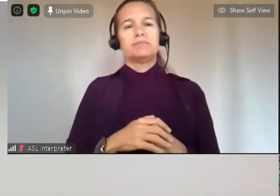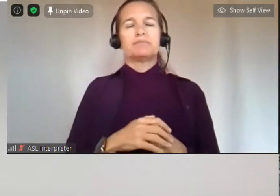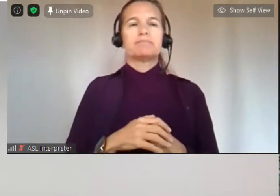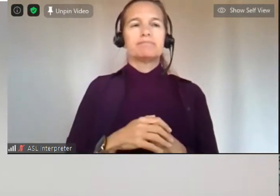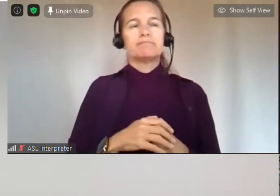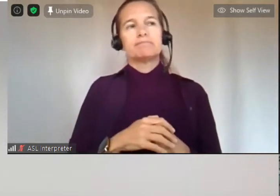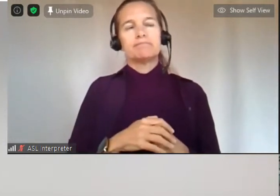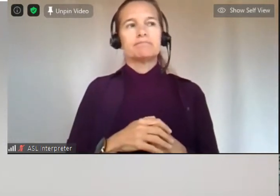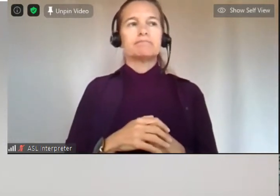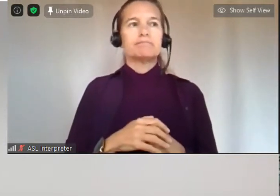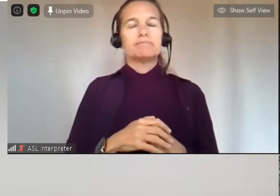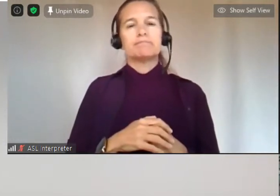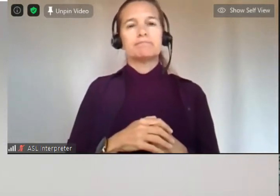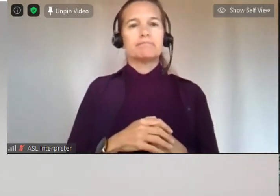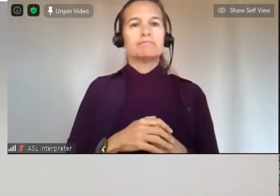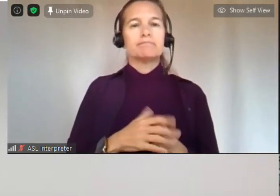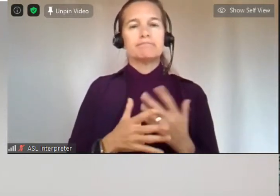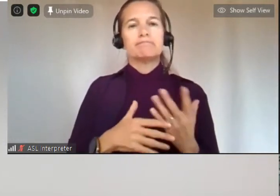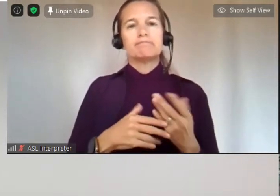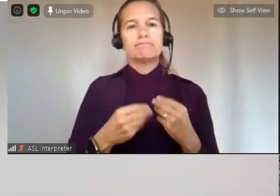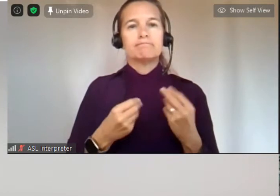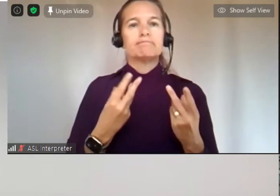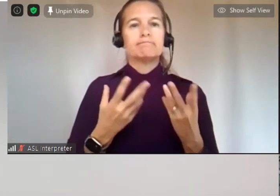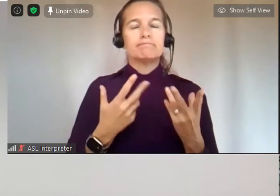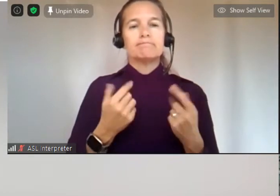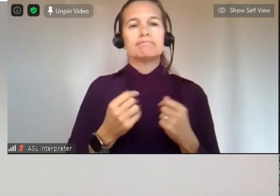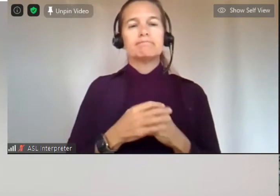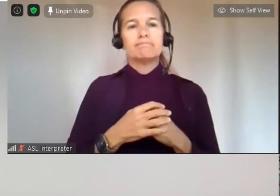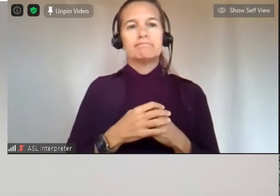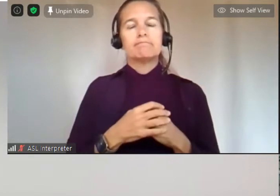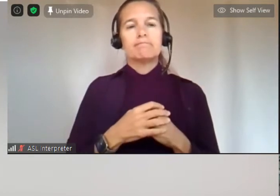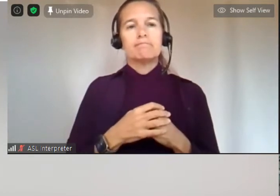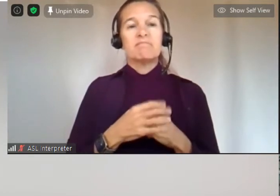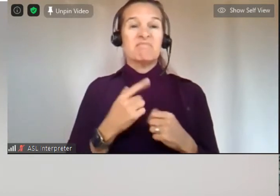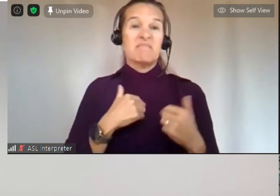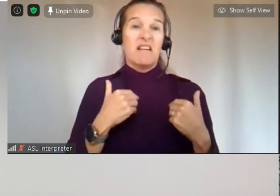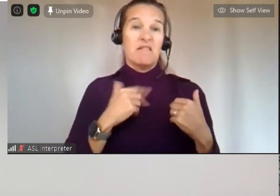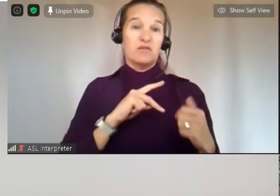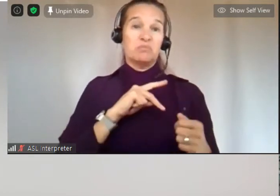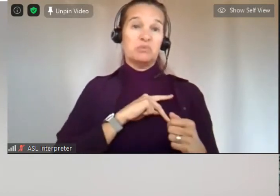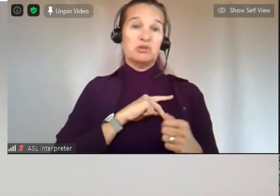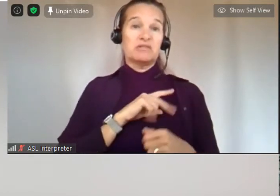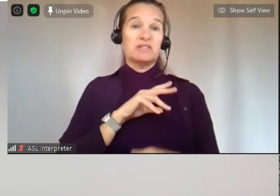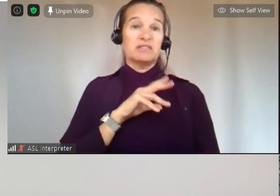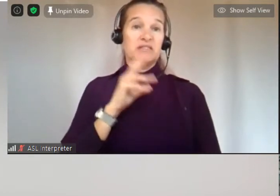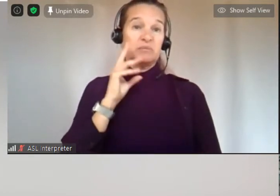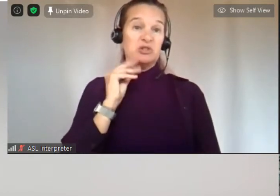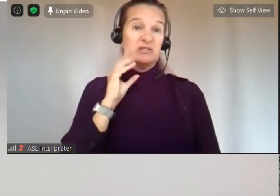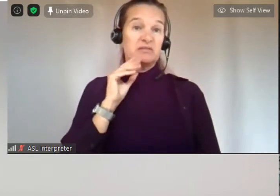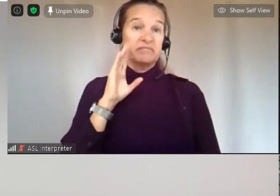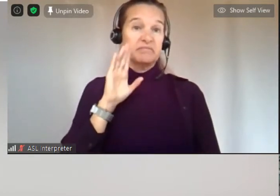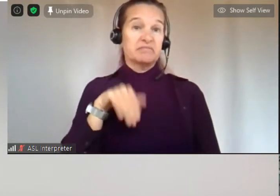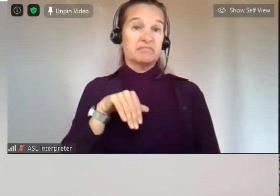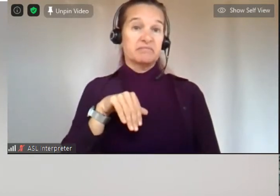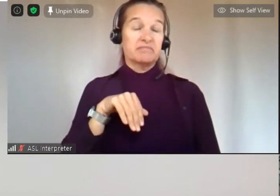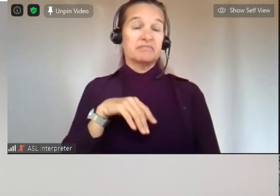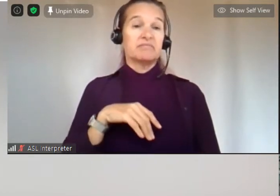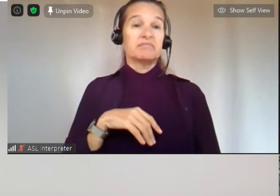I do have some personal experience in that. I did